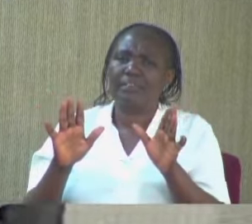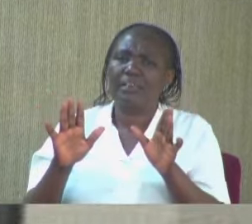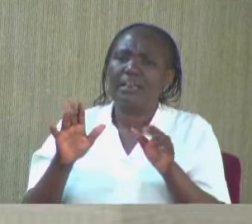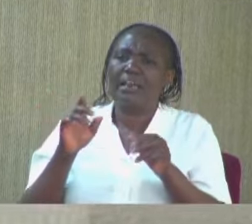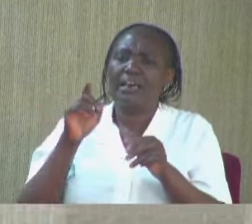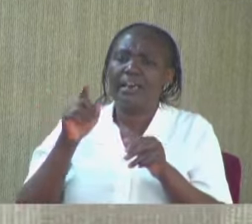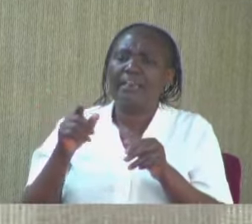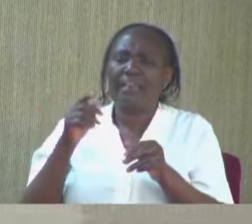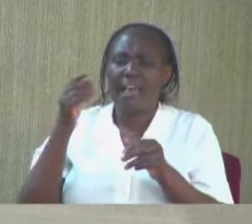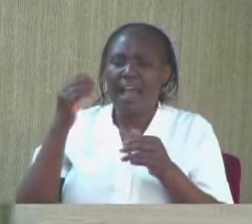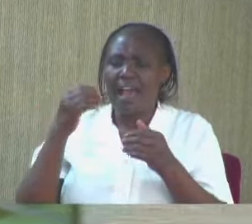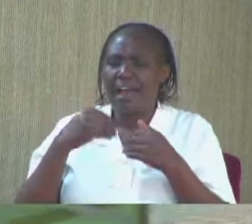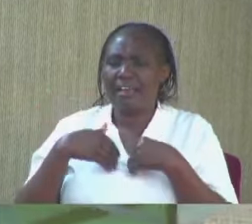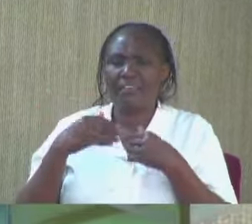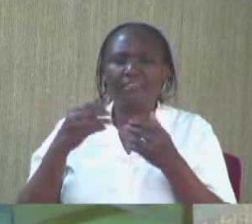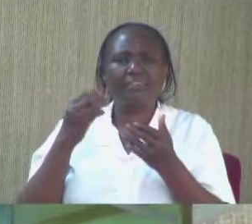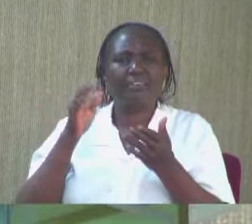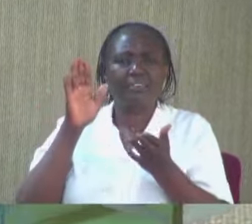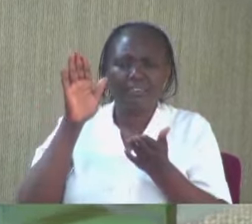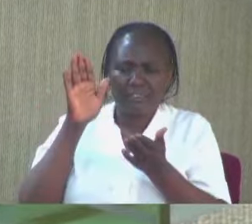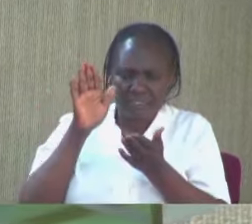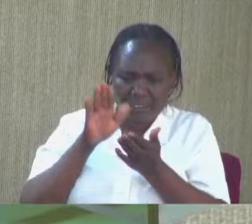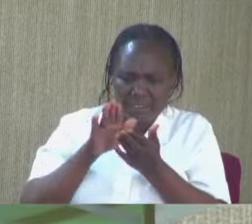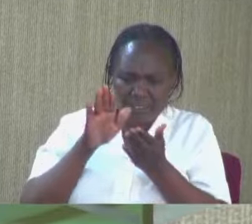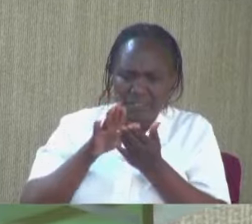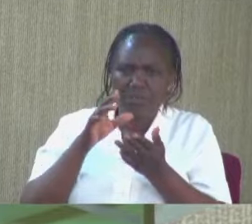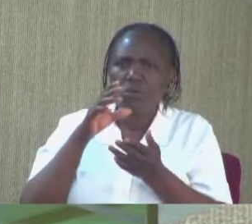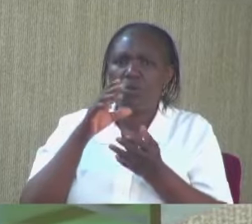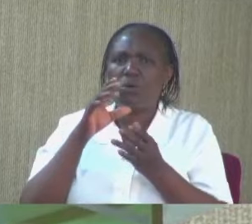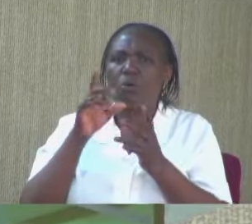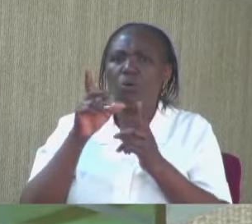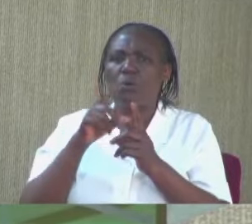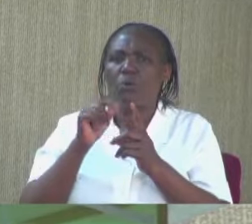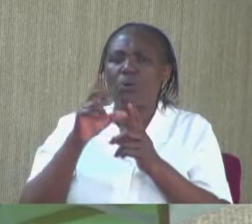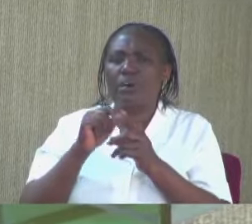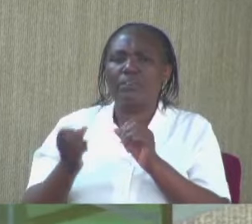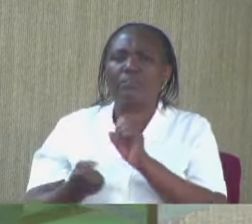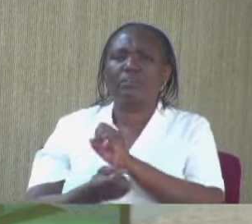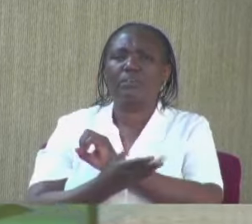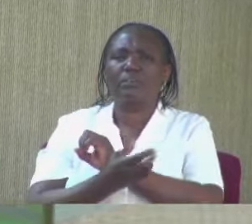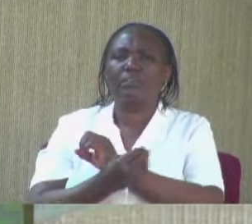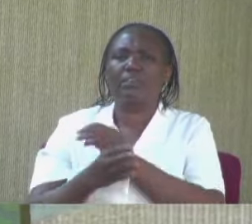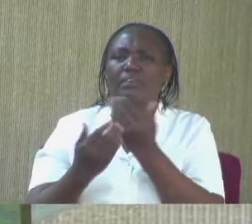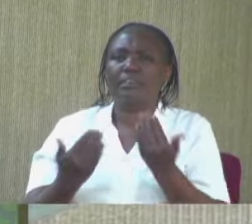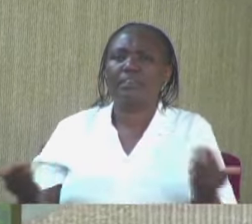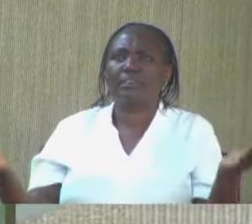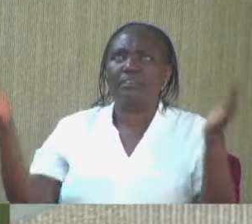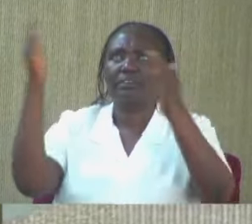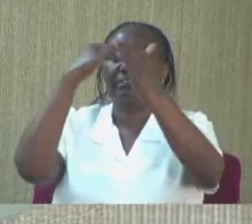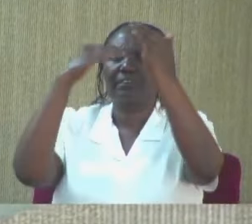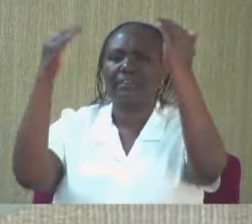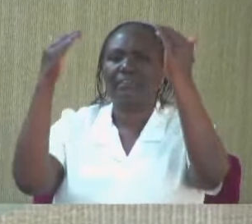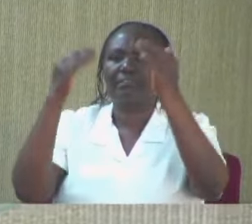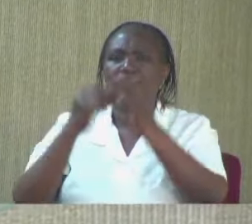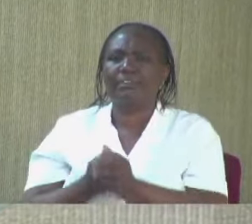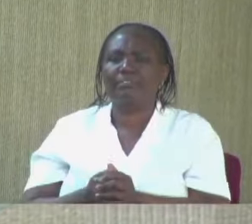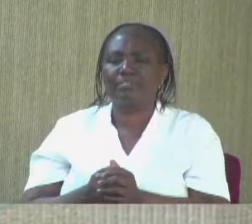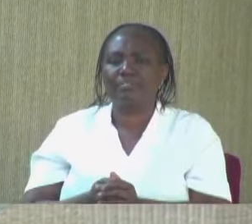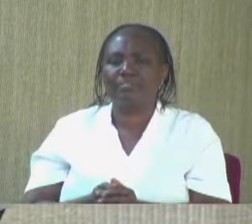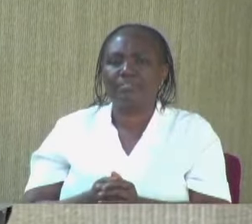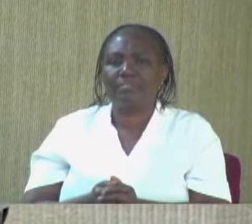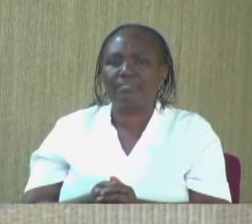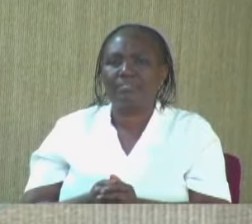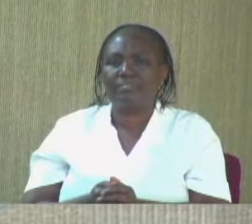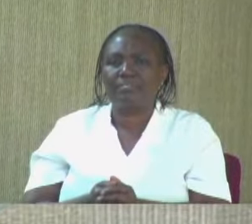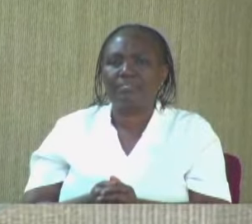short because of the inadequacy of human language to describe the things of heaven. Are you with me, God's people?